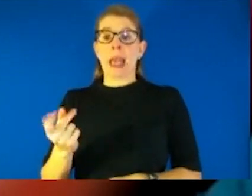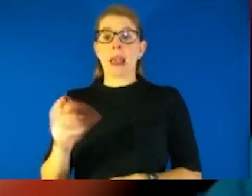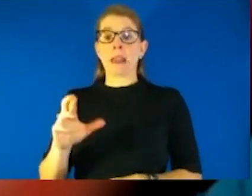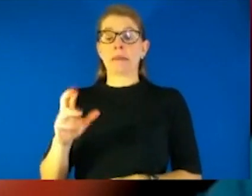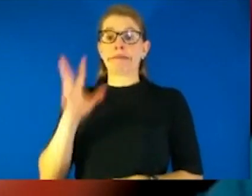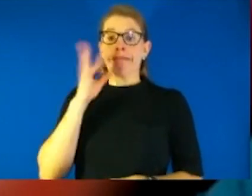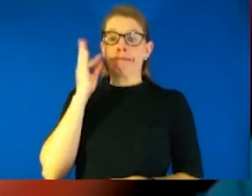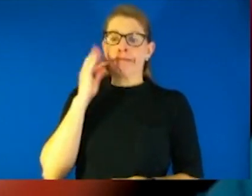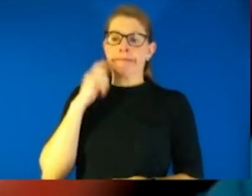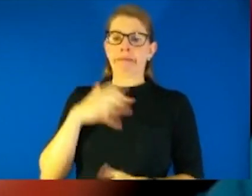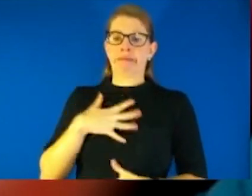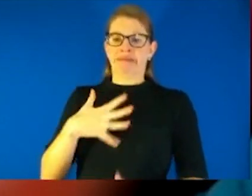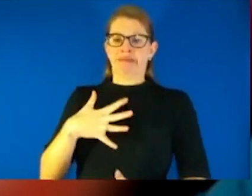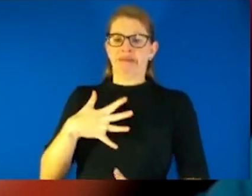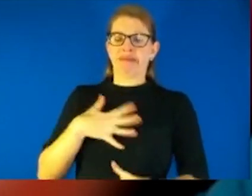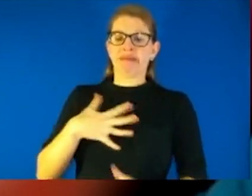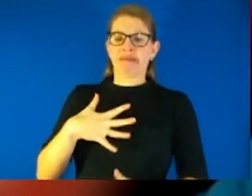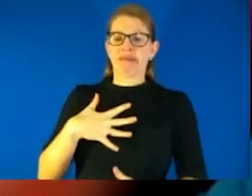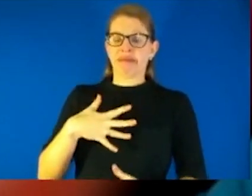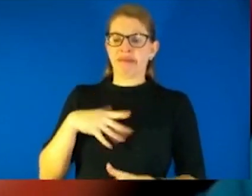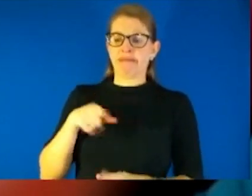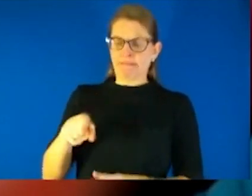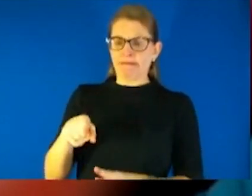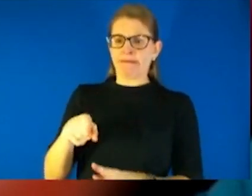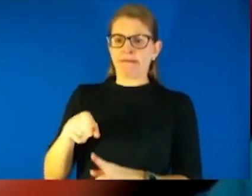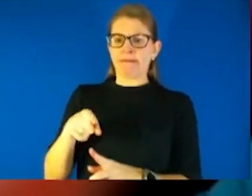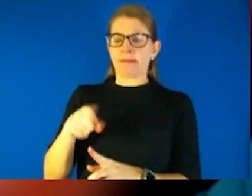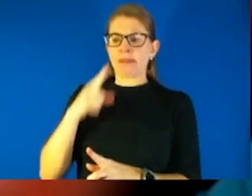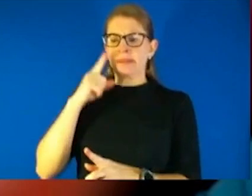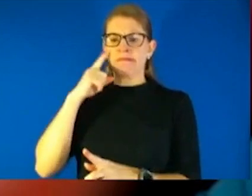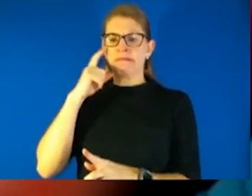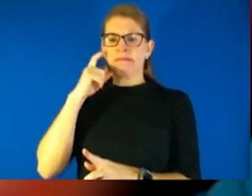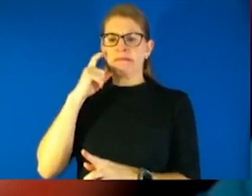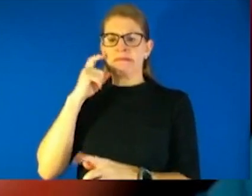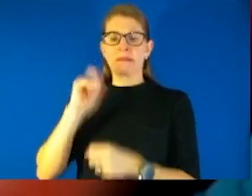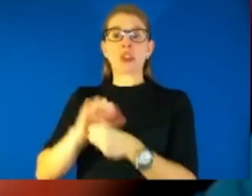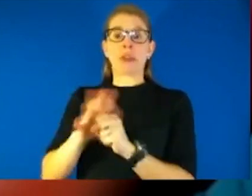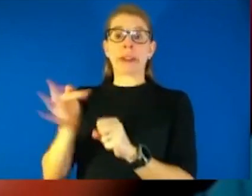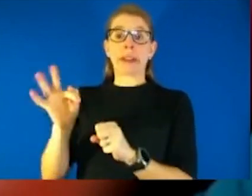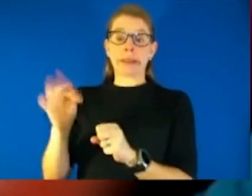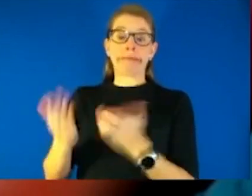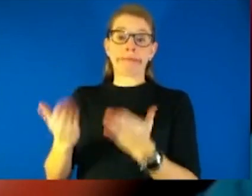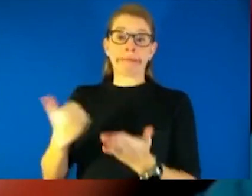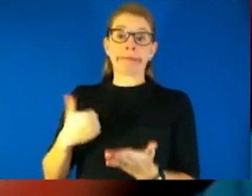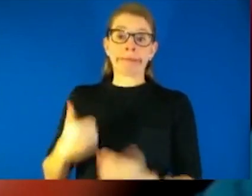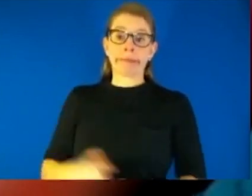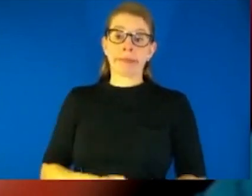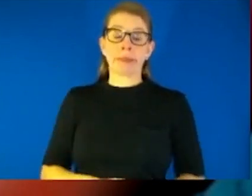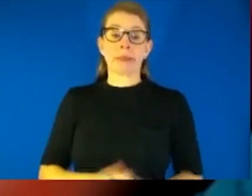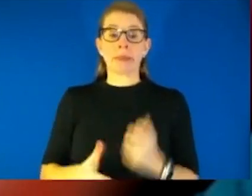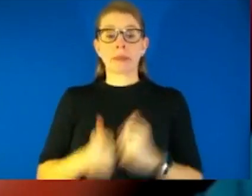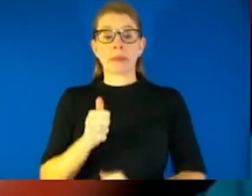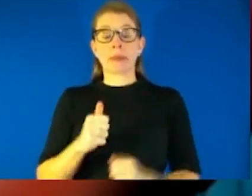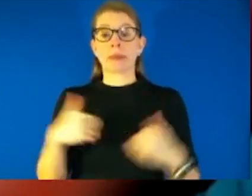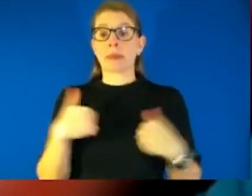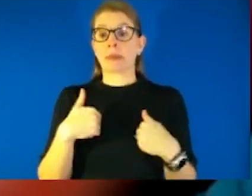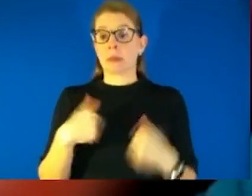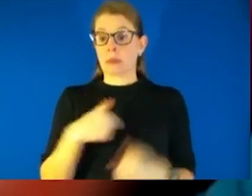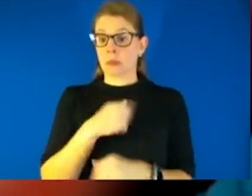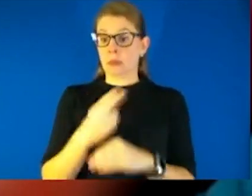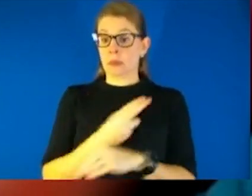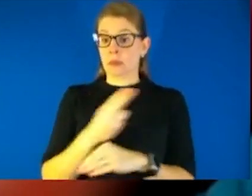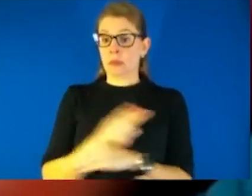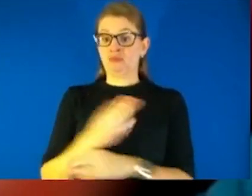that's very often a clinical sign for COVID-19 in these animals. And most animals we used are